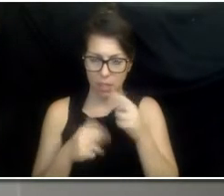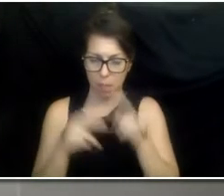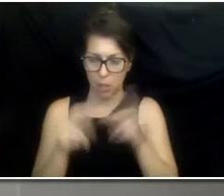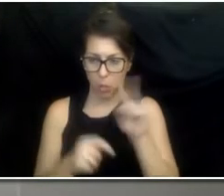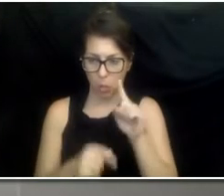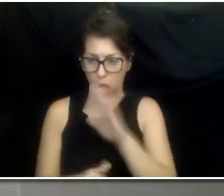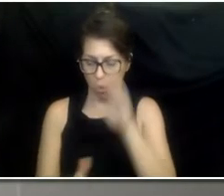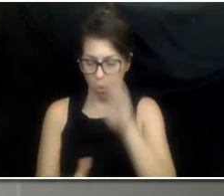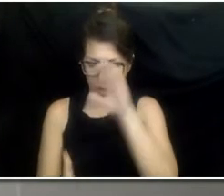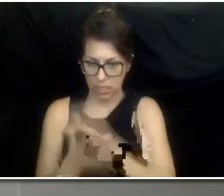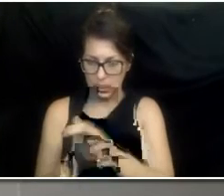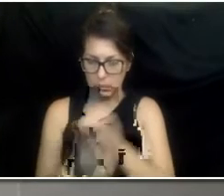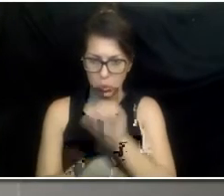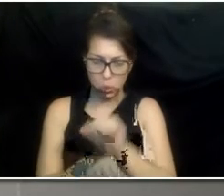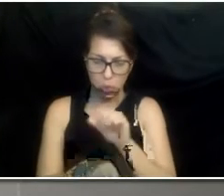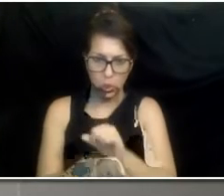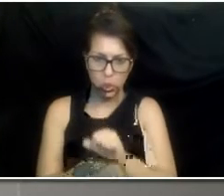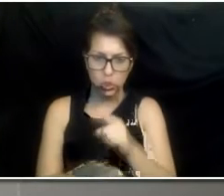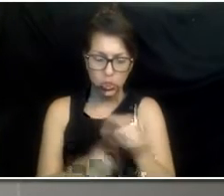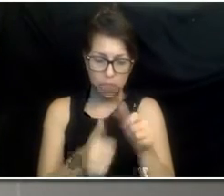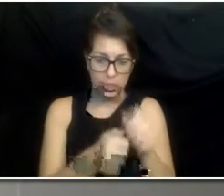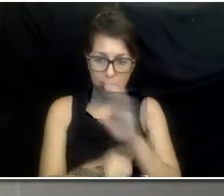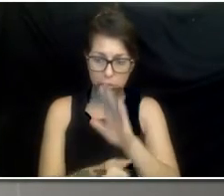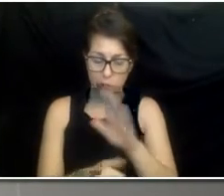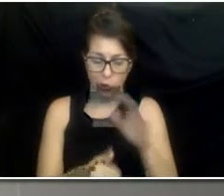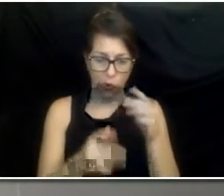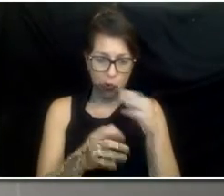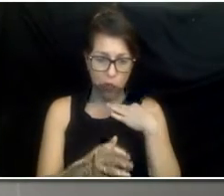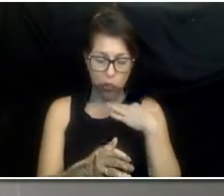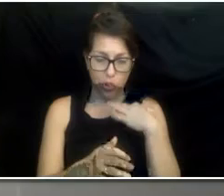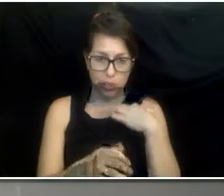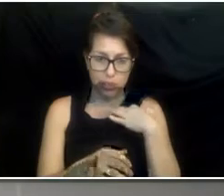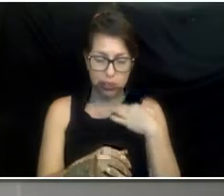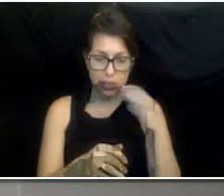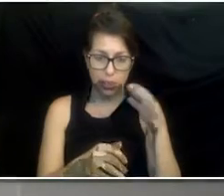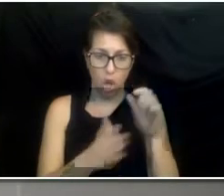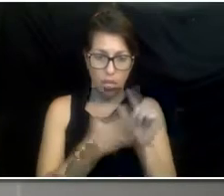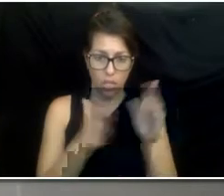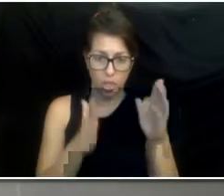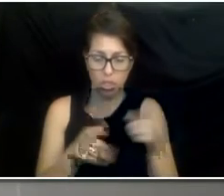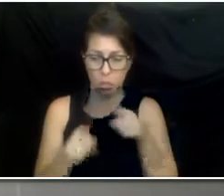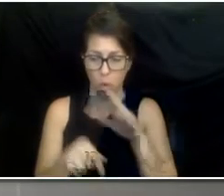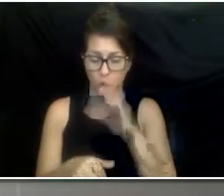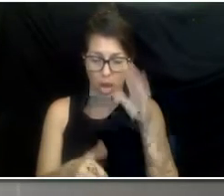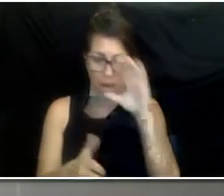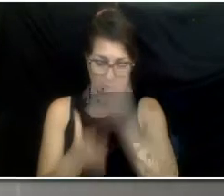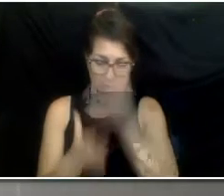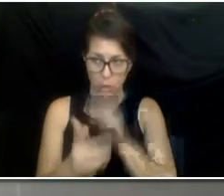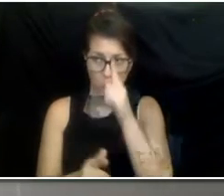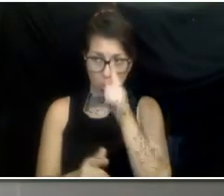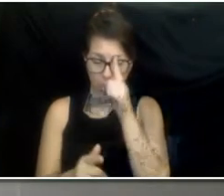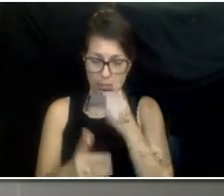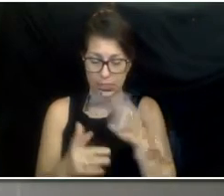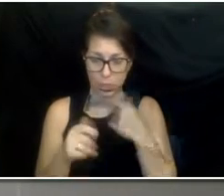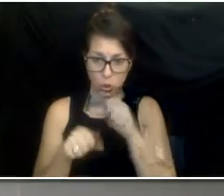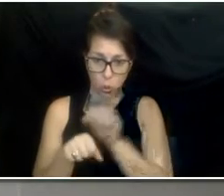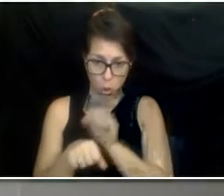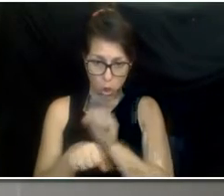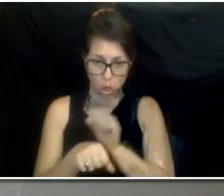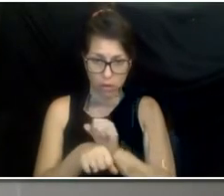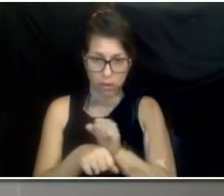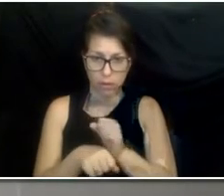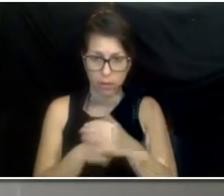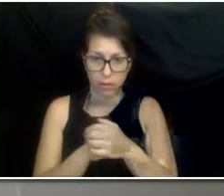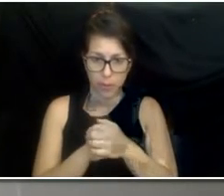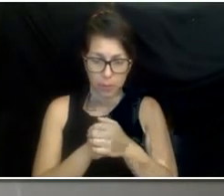anticipate that she will have her green card I also want to point out that although we do have many clients who are victims Sheltering in place